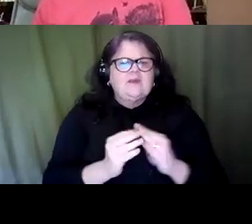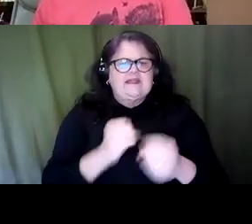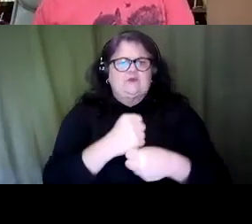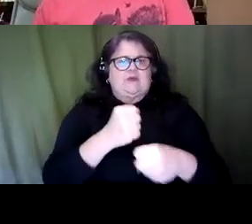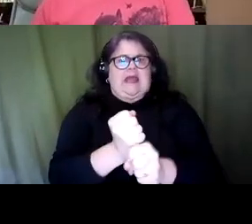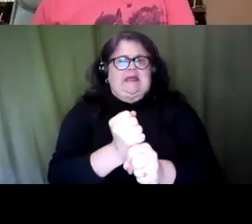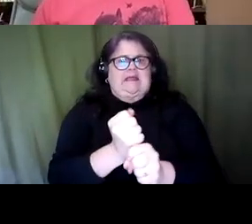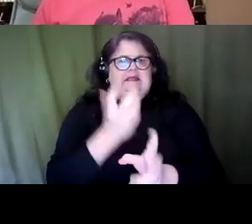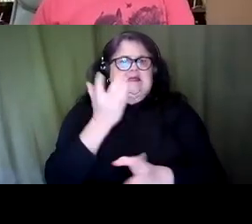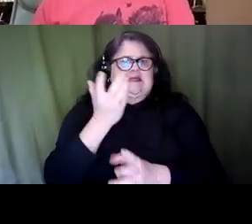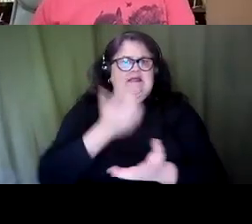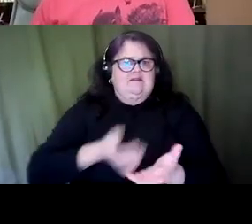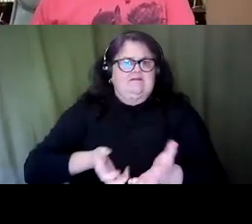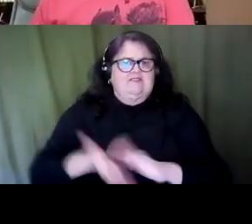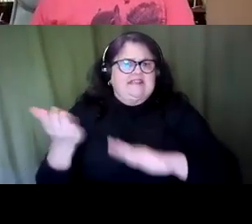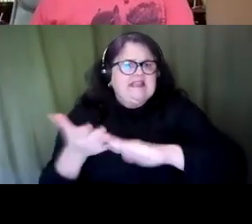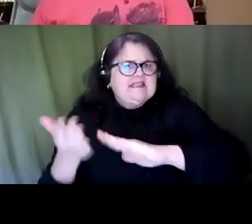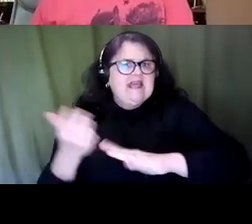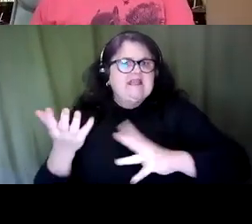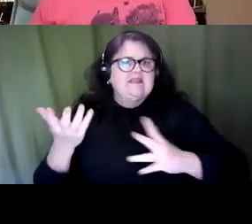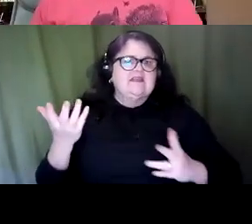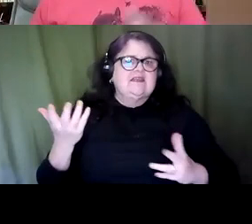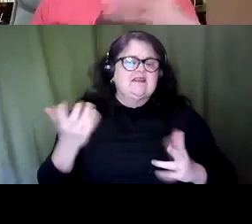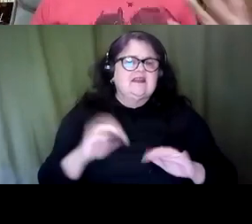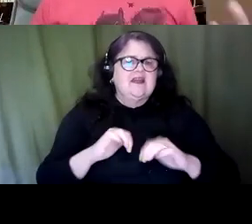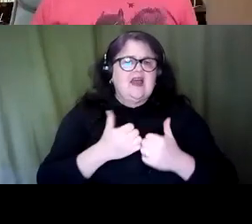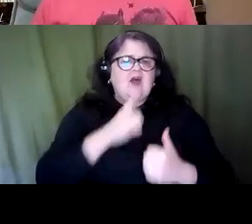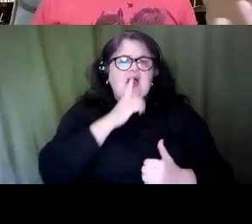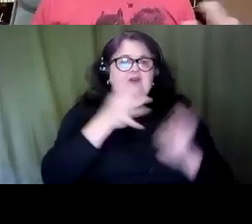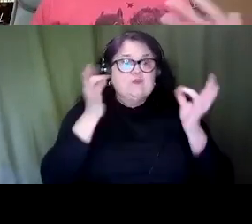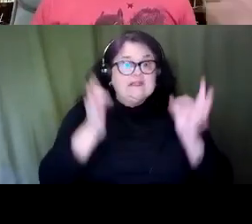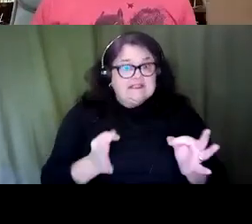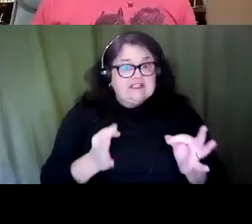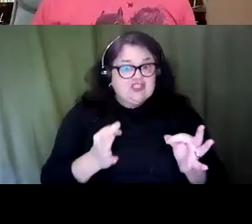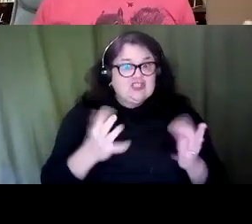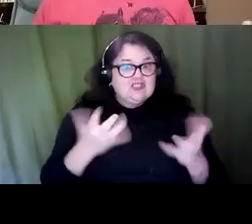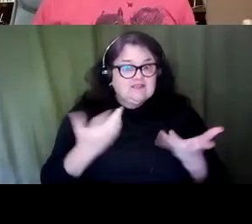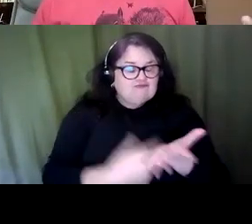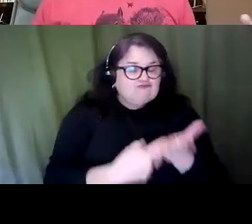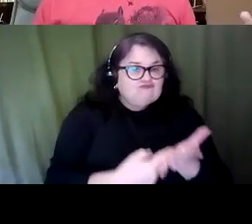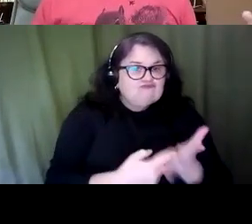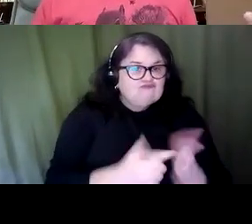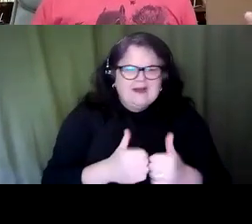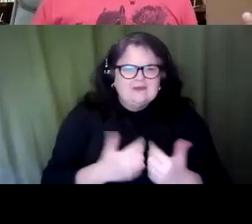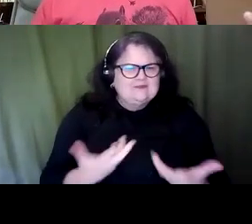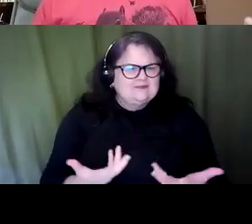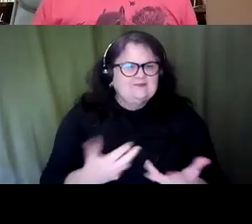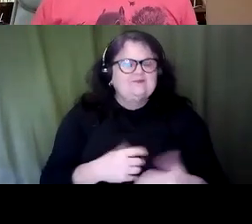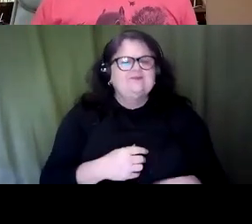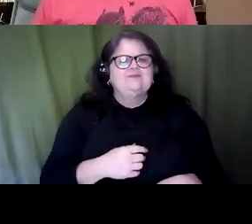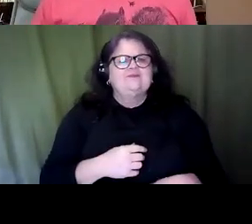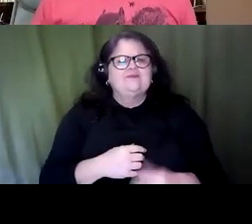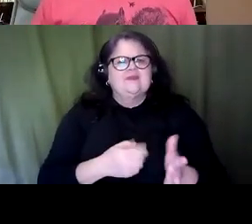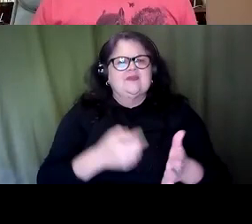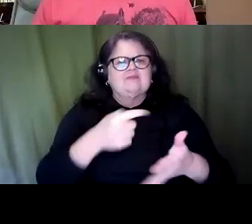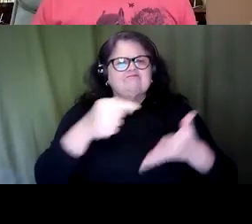and facilitated, how does an actual decision get deliberated upon, what's the